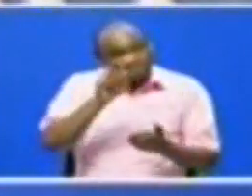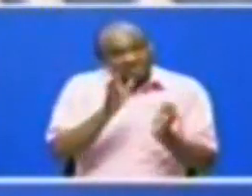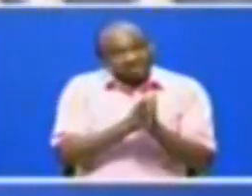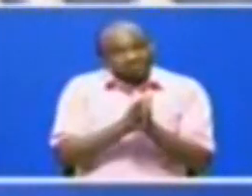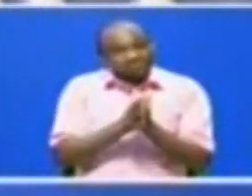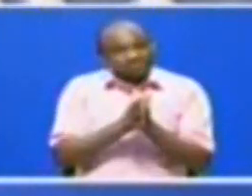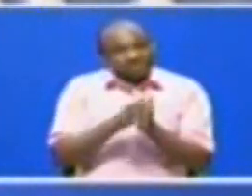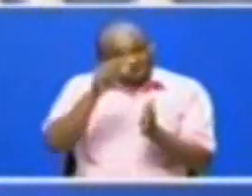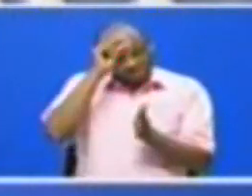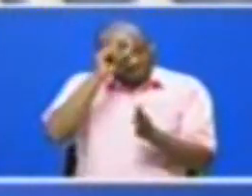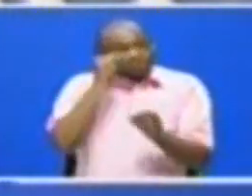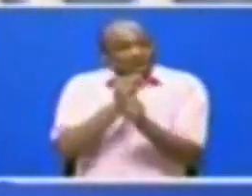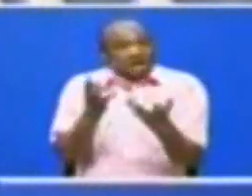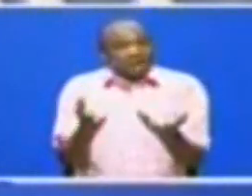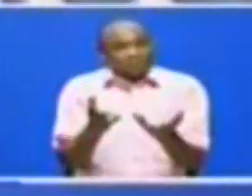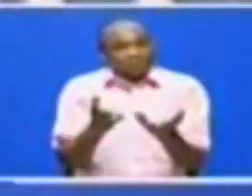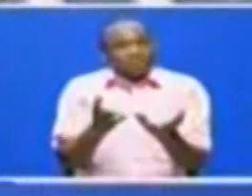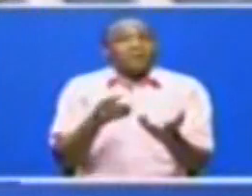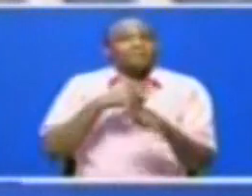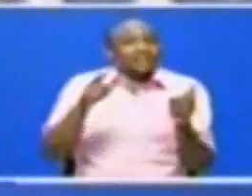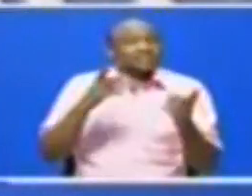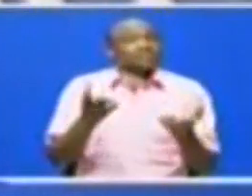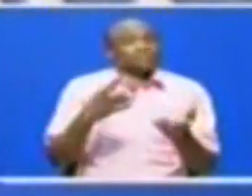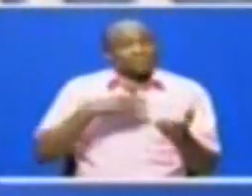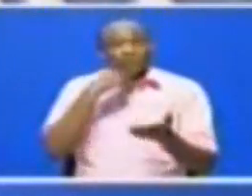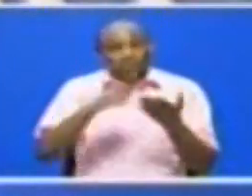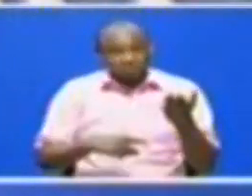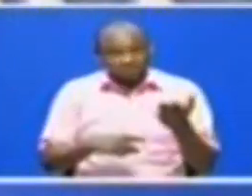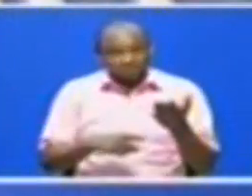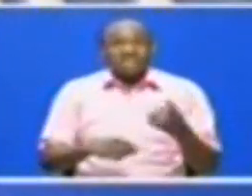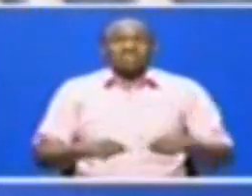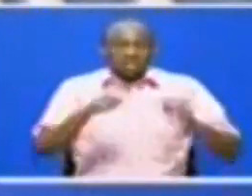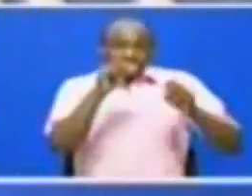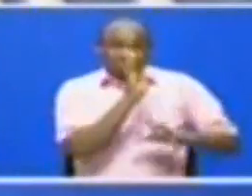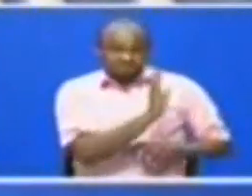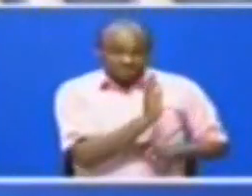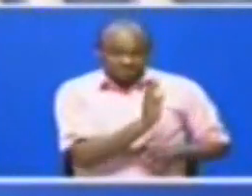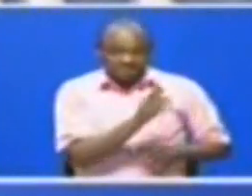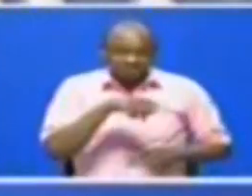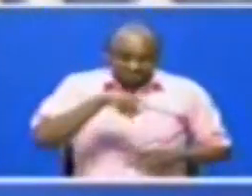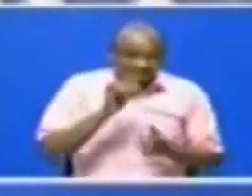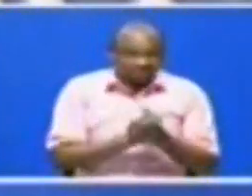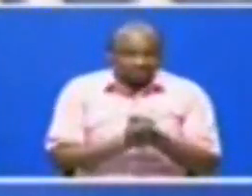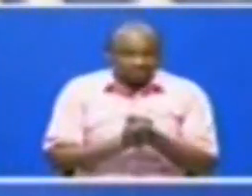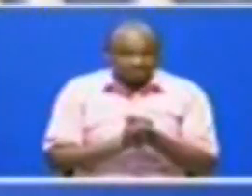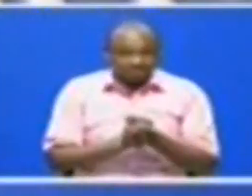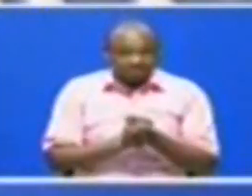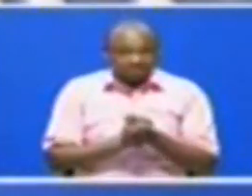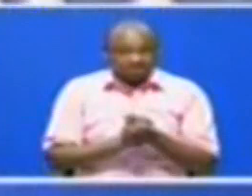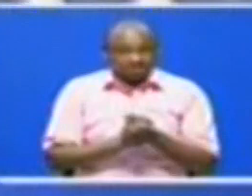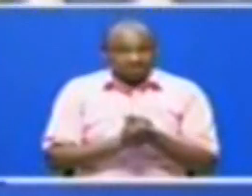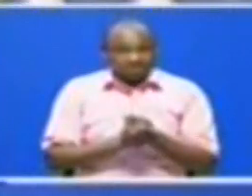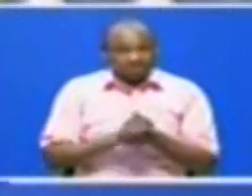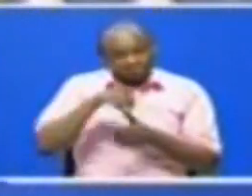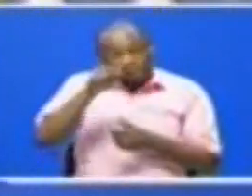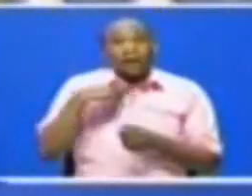is. And look, the popular view is Ezra Chiloba is the fulcrum behind the manipulation and